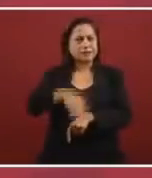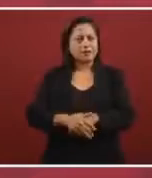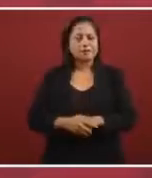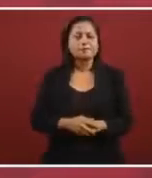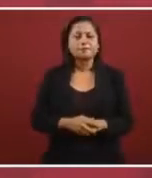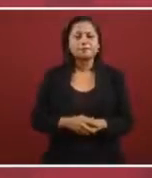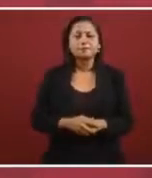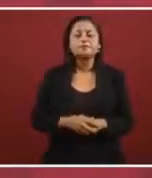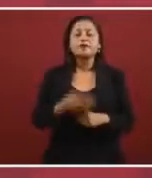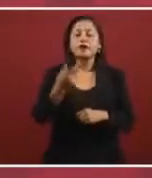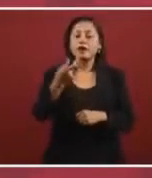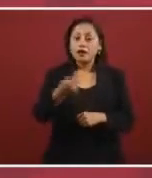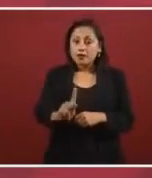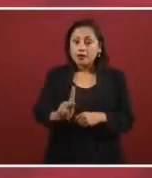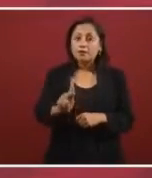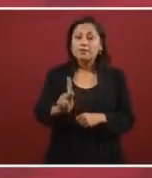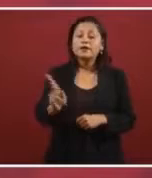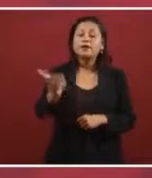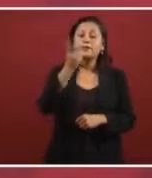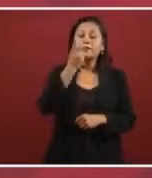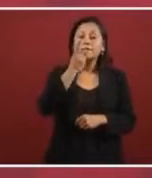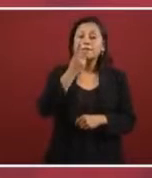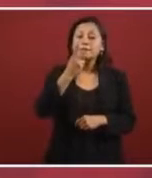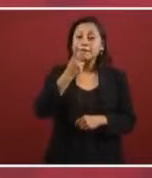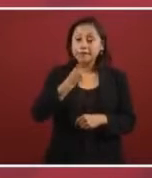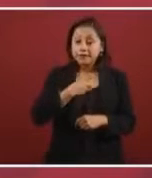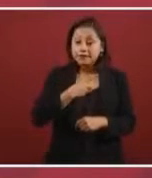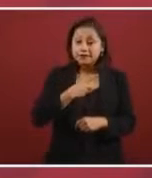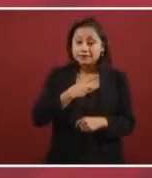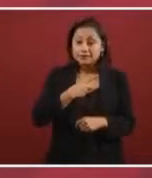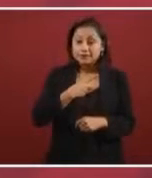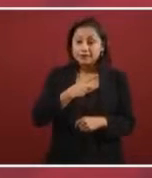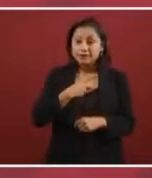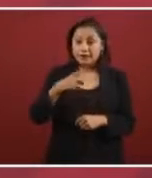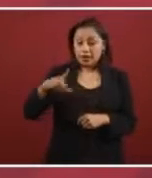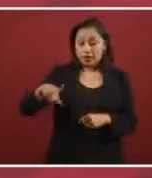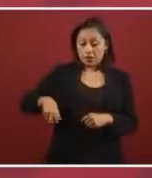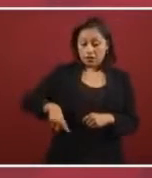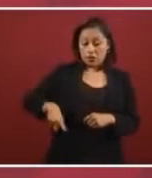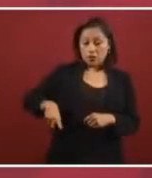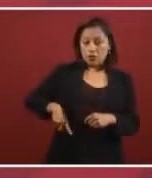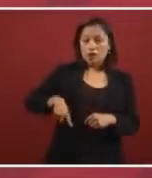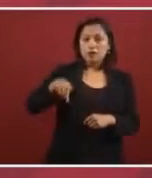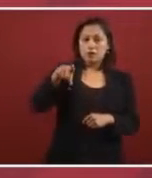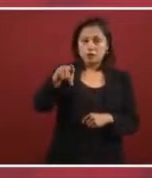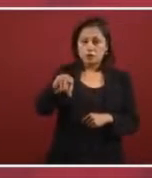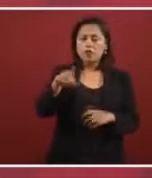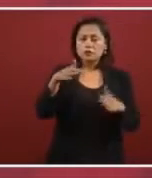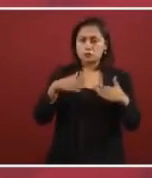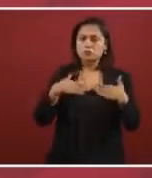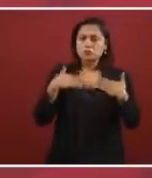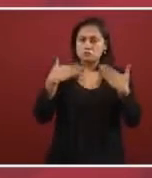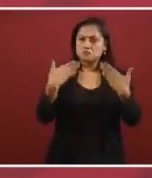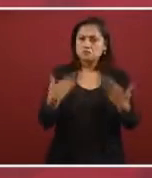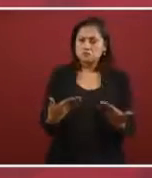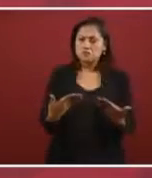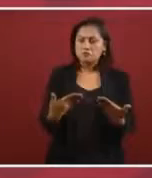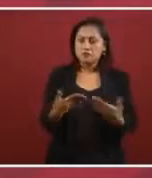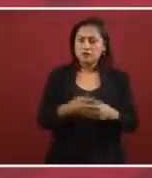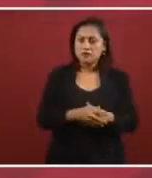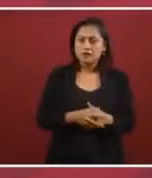say que le tienen confianza that they al have gobierno confidence in the government porque